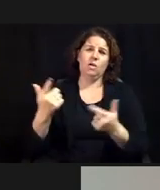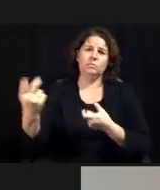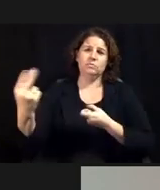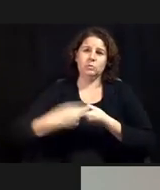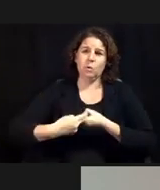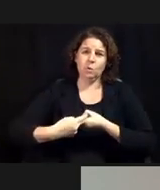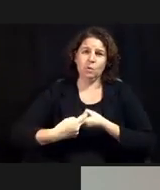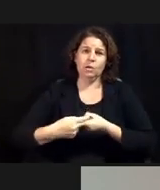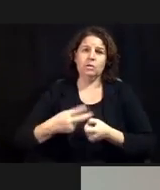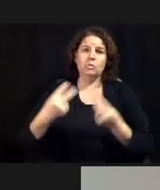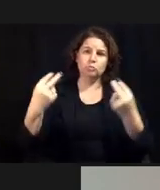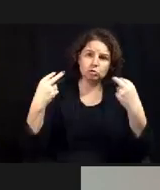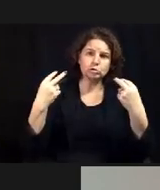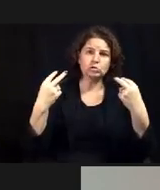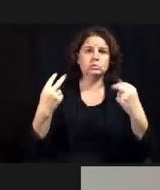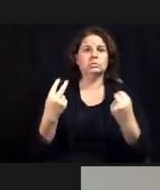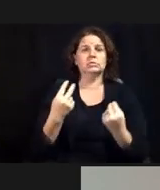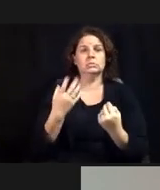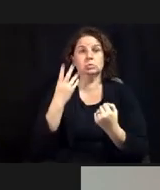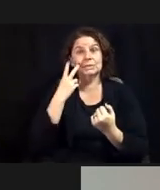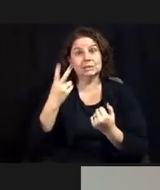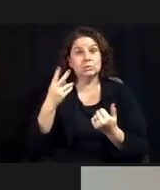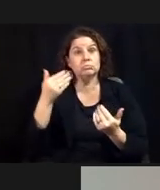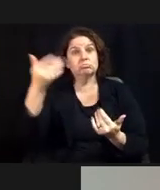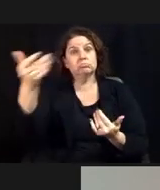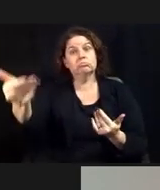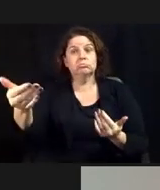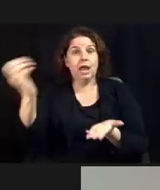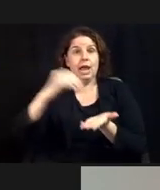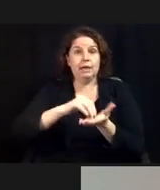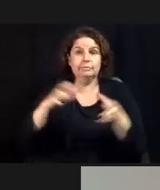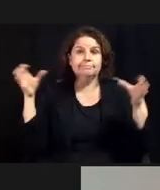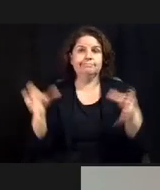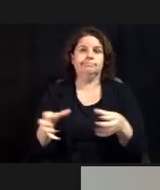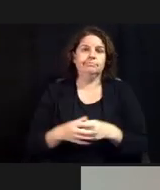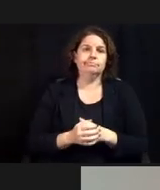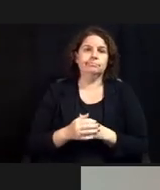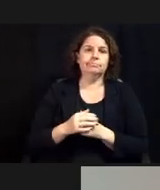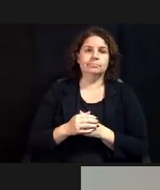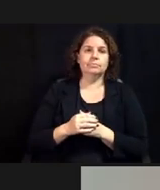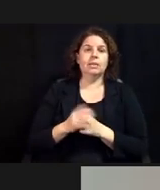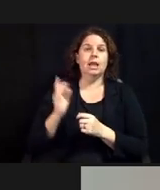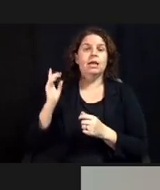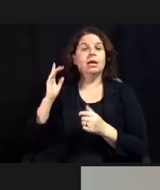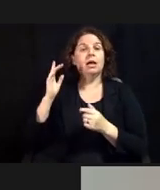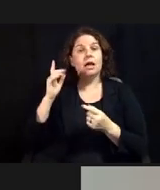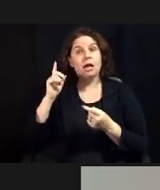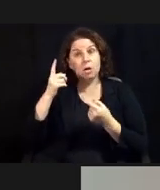forward to seeing you again at a future community conversation. Until then, stay safe, Marin.